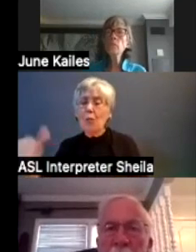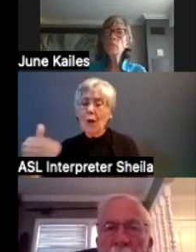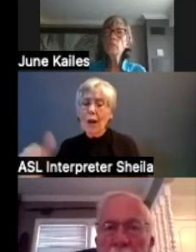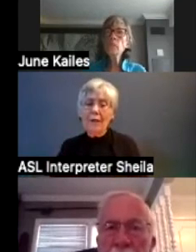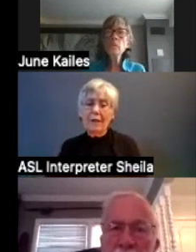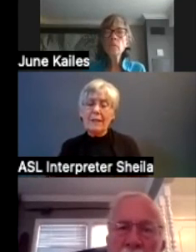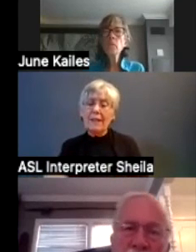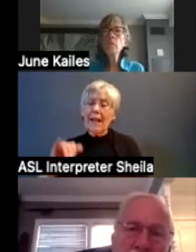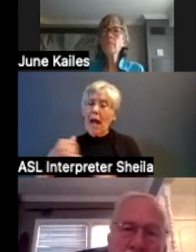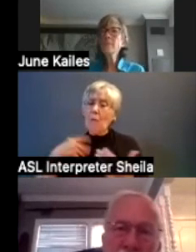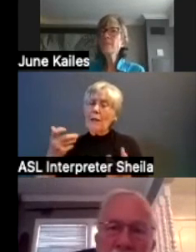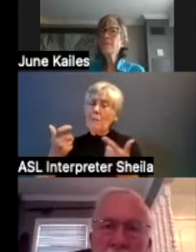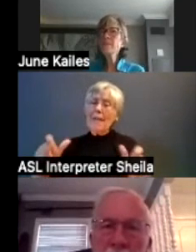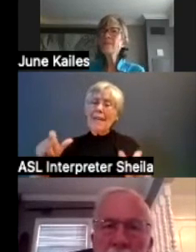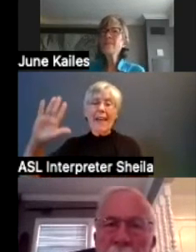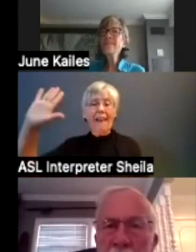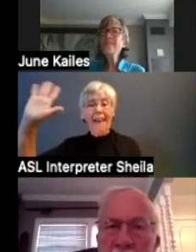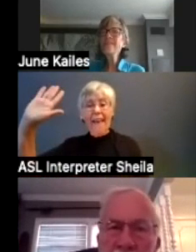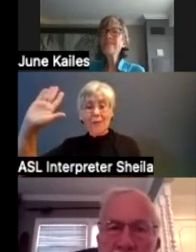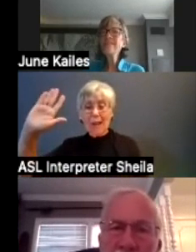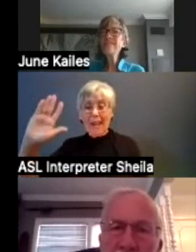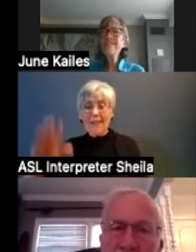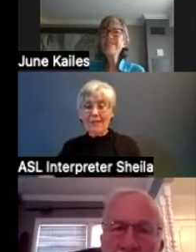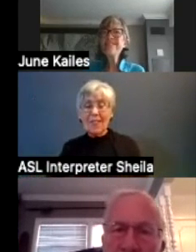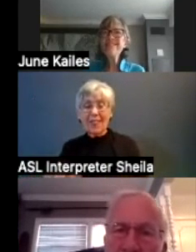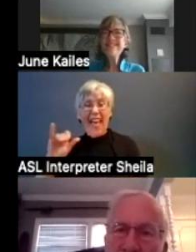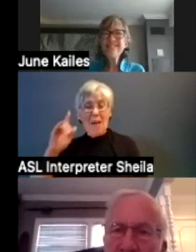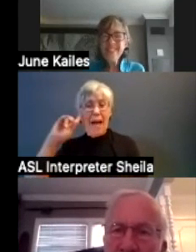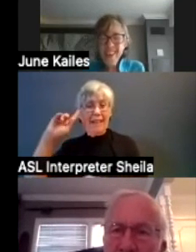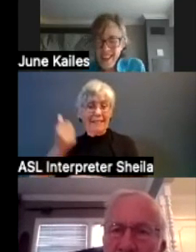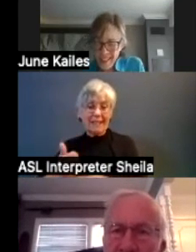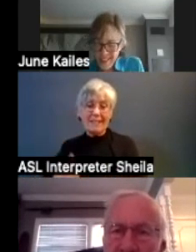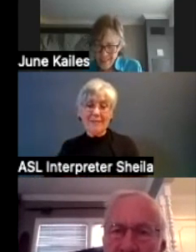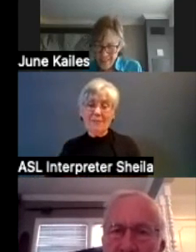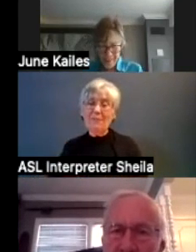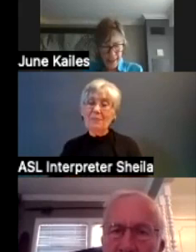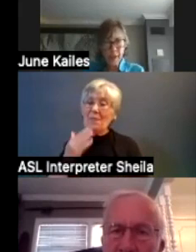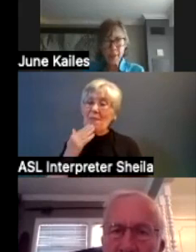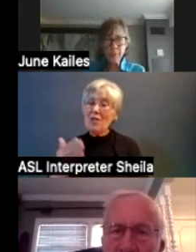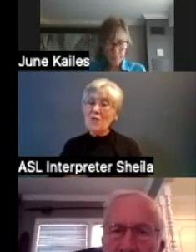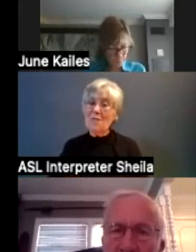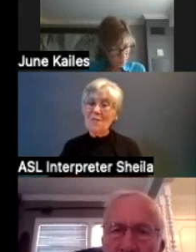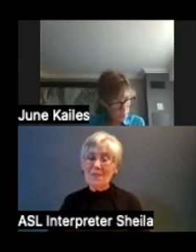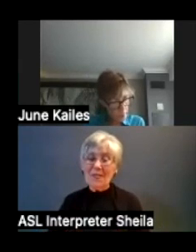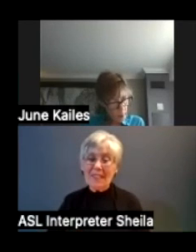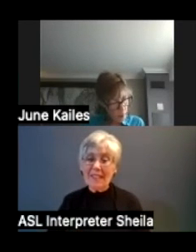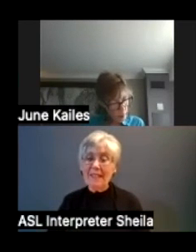vague hand wave kind of mindset. Thank you. Thank you.